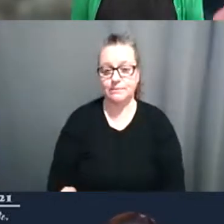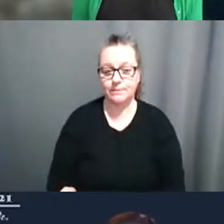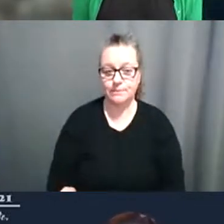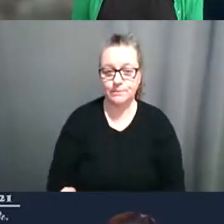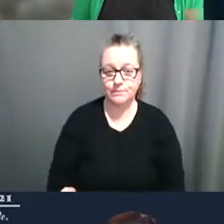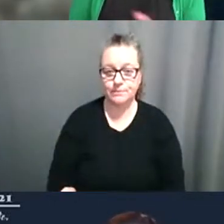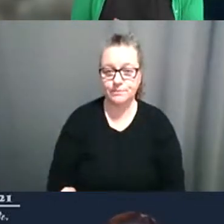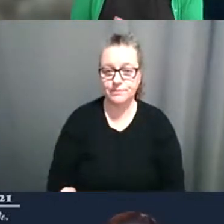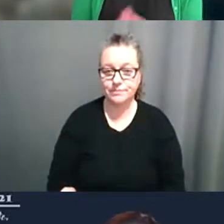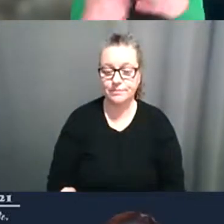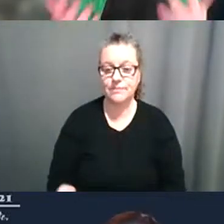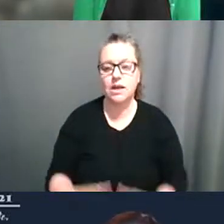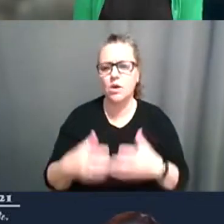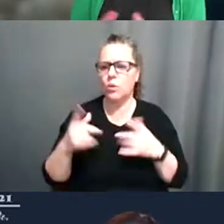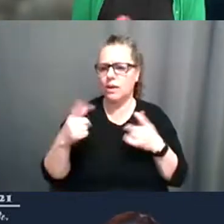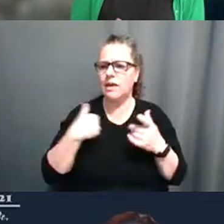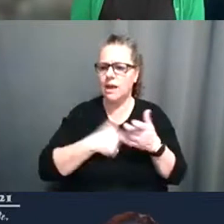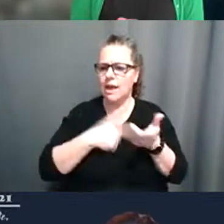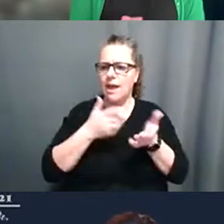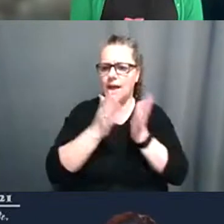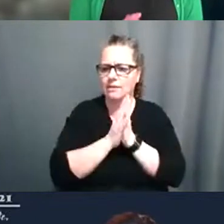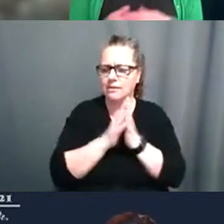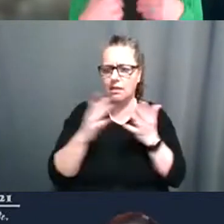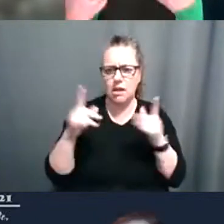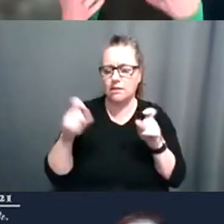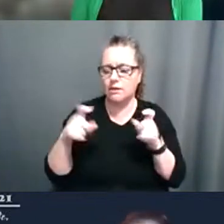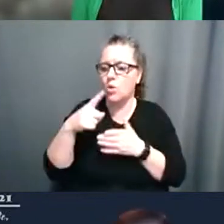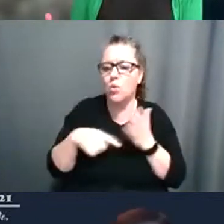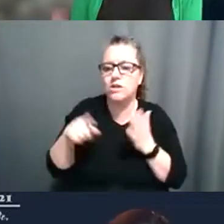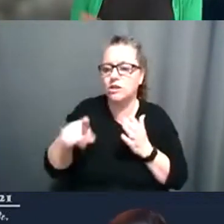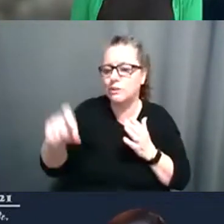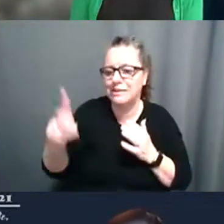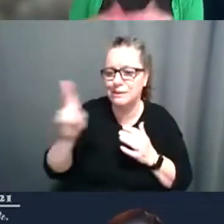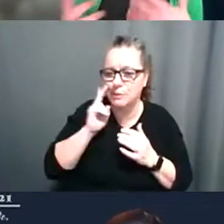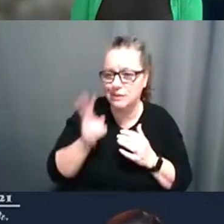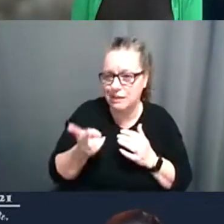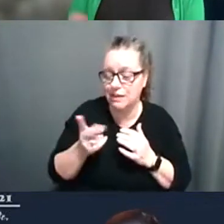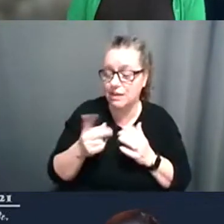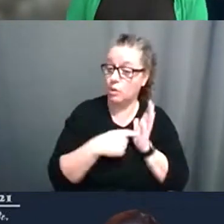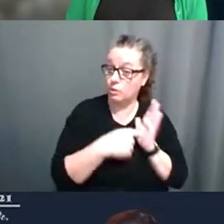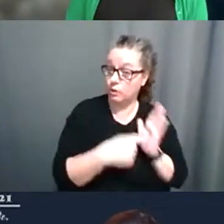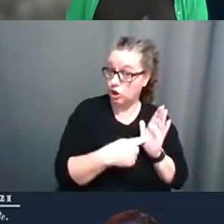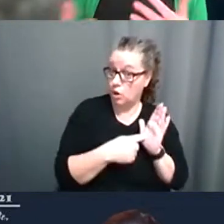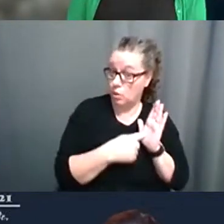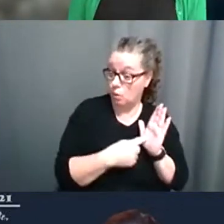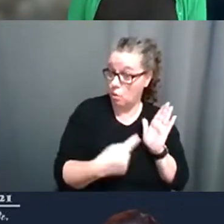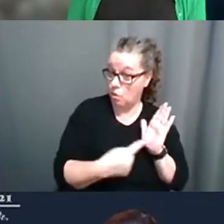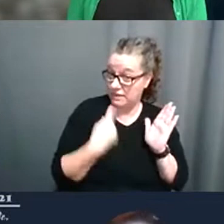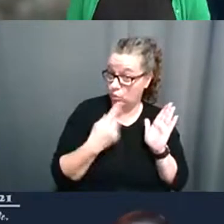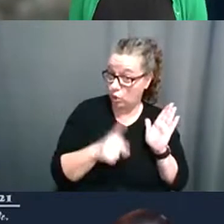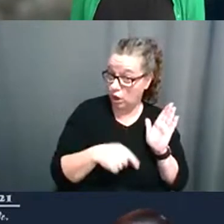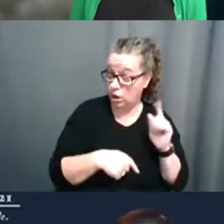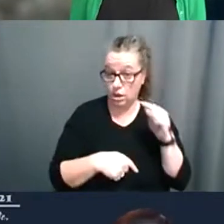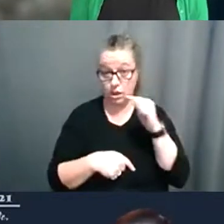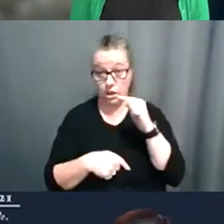Lots of questions, like, what is it that you need to see? Would show examples. Does this work for you? What about this works?